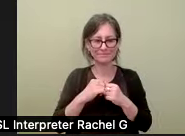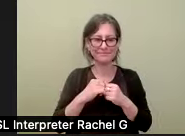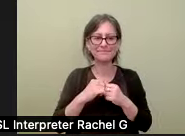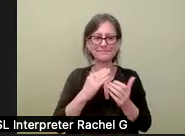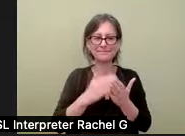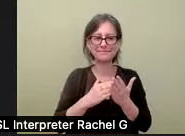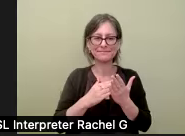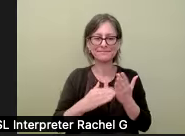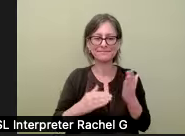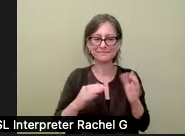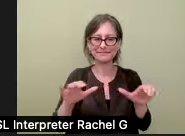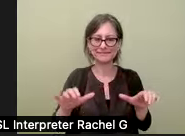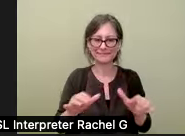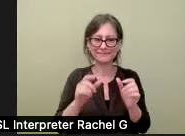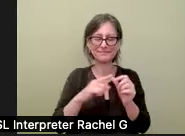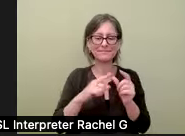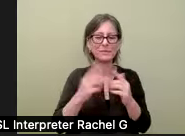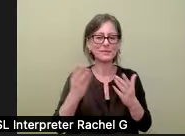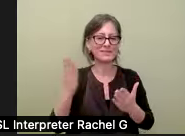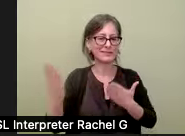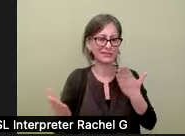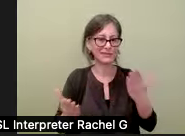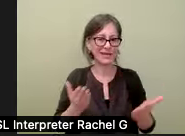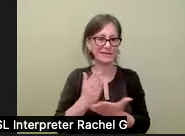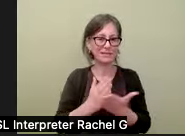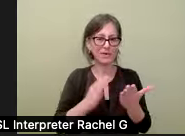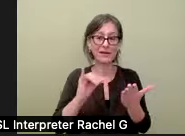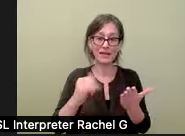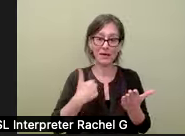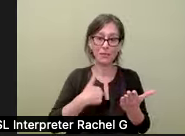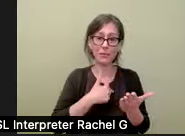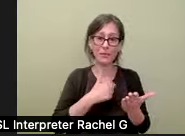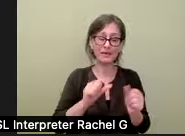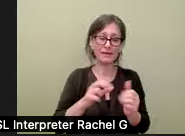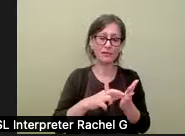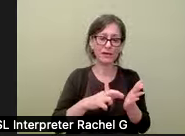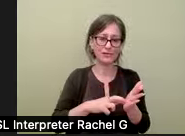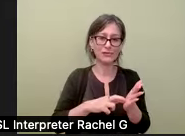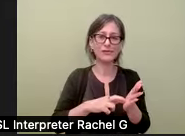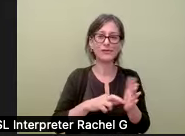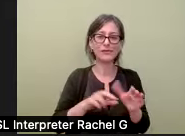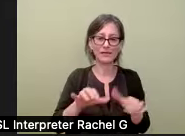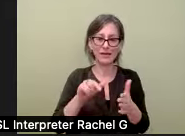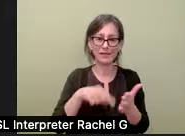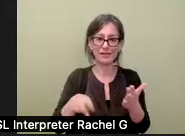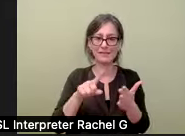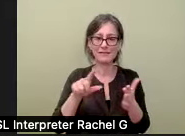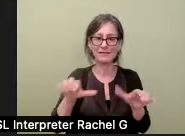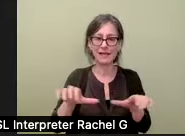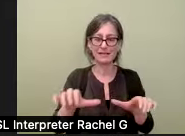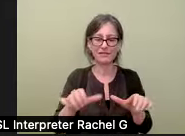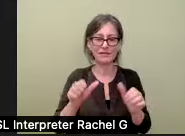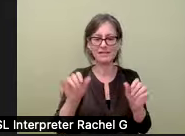we suggest that you can do as part of the week, that you can register that you've done these activities, just like you